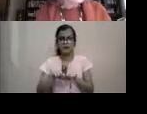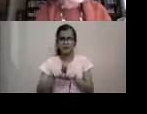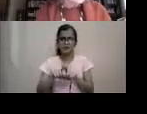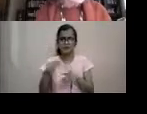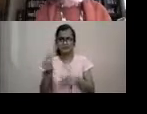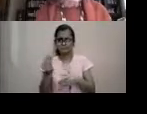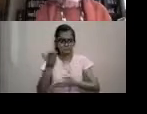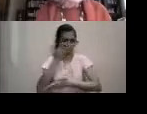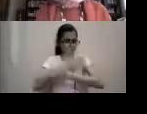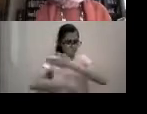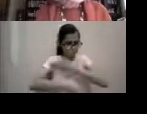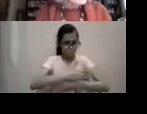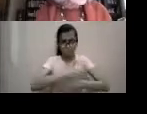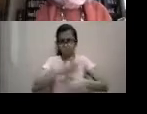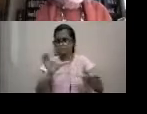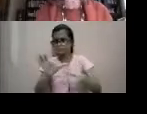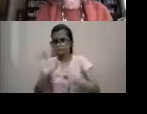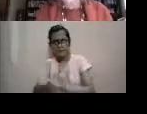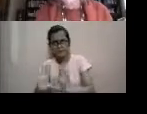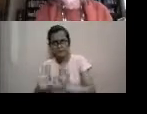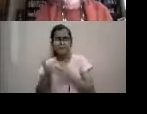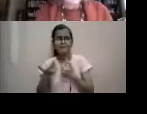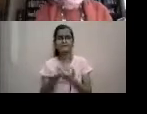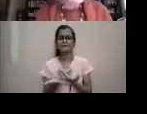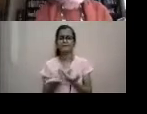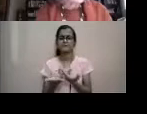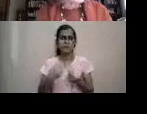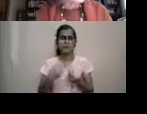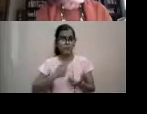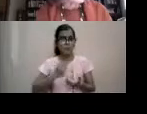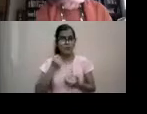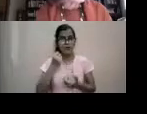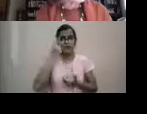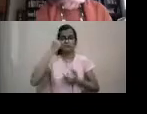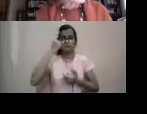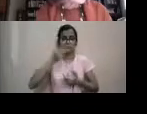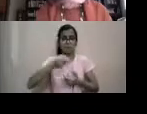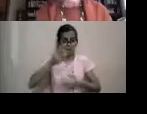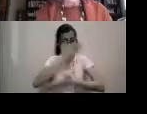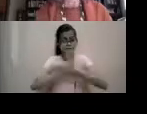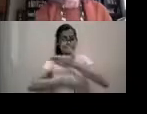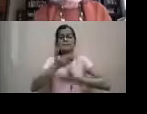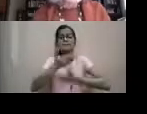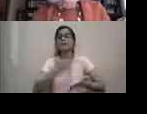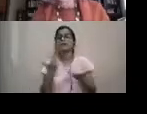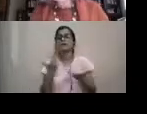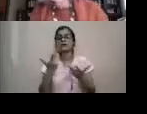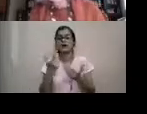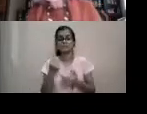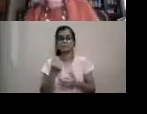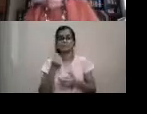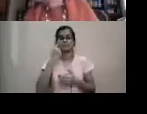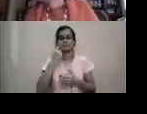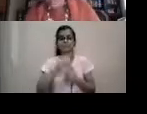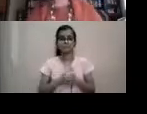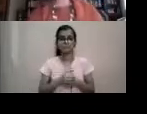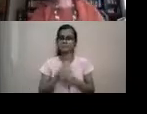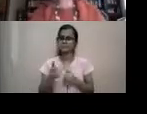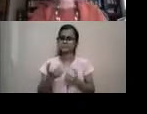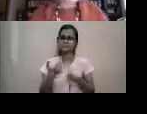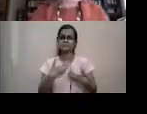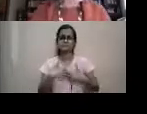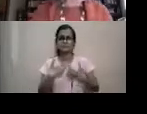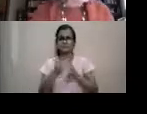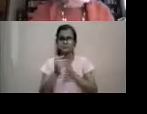conditions, care is central to my understanding of disability. As a philosopher interested in our